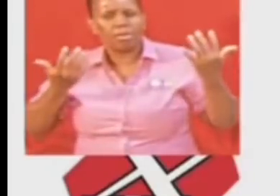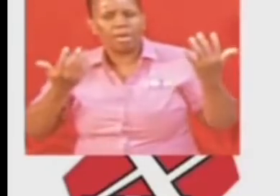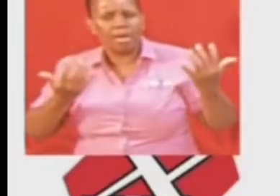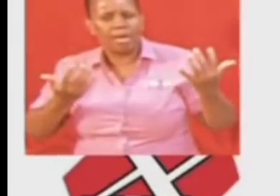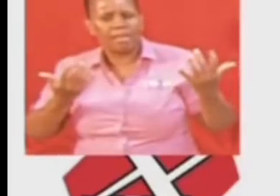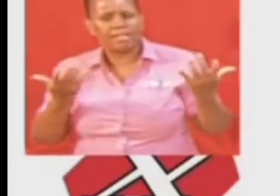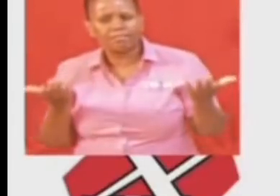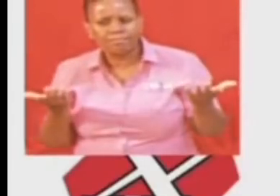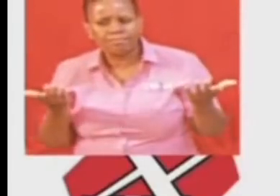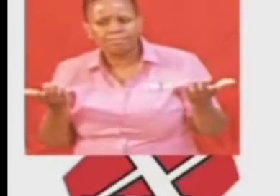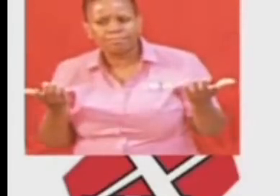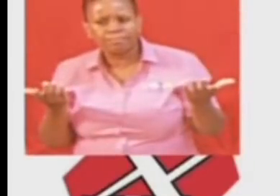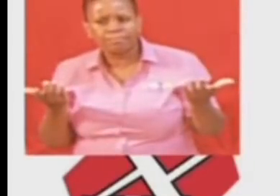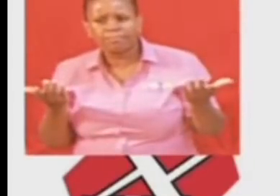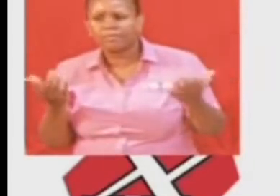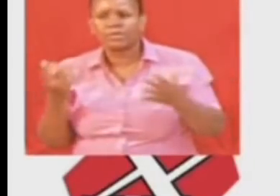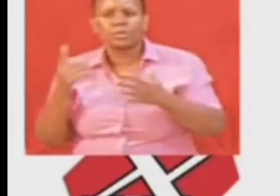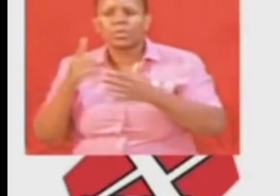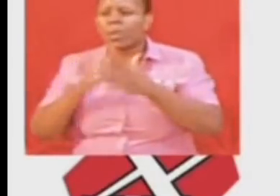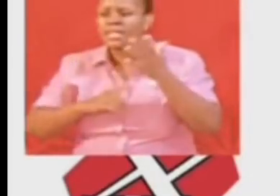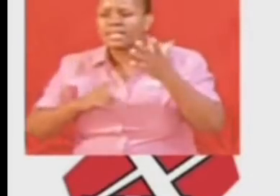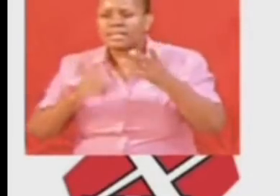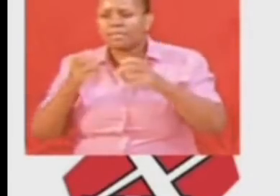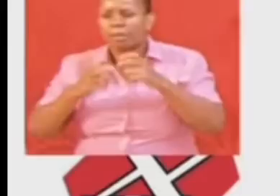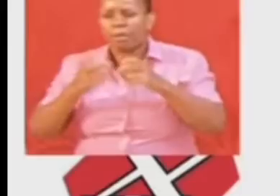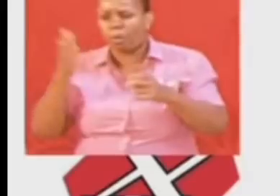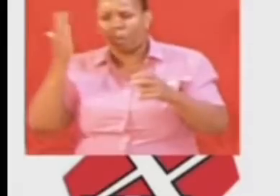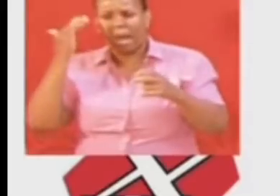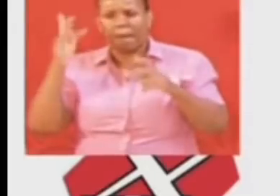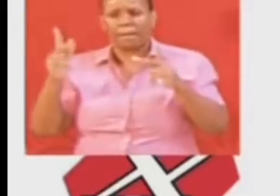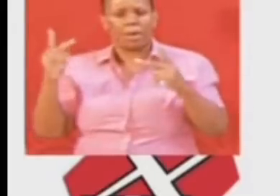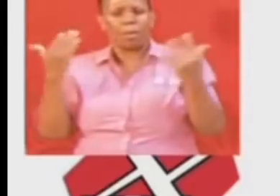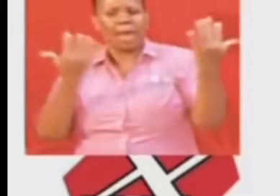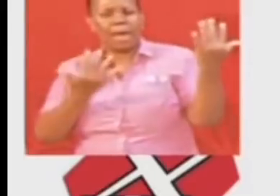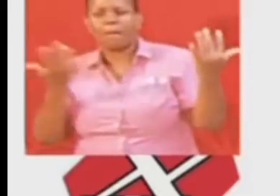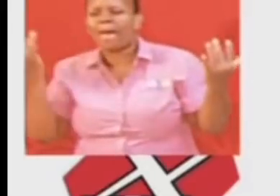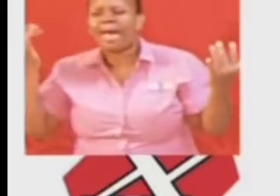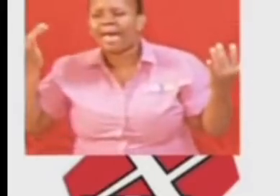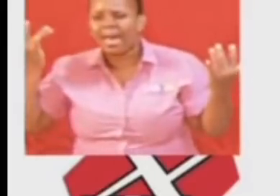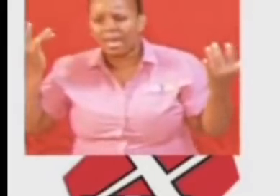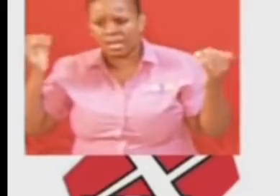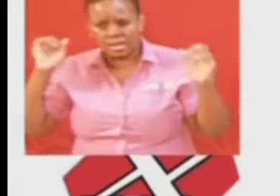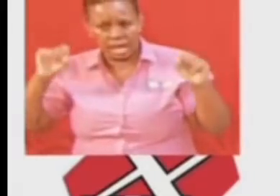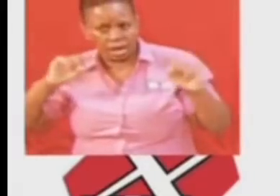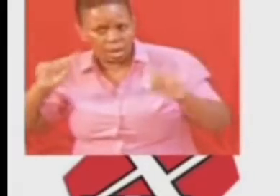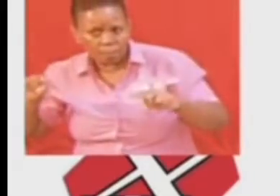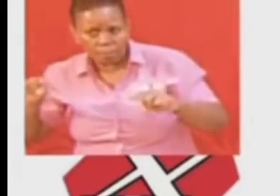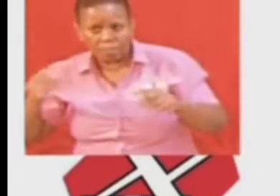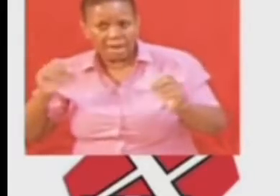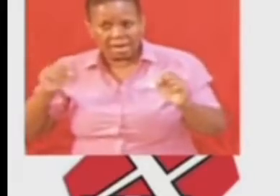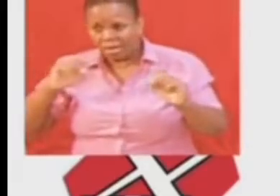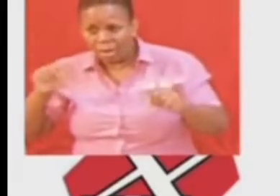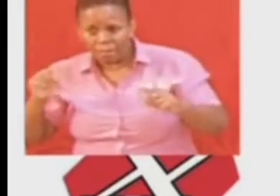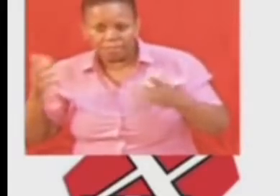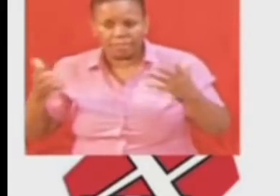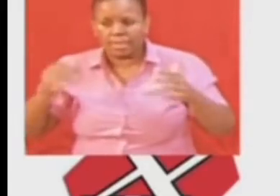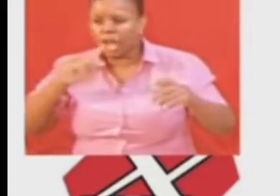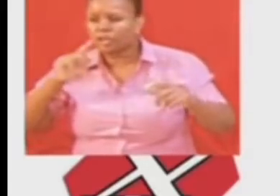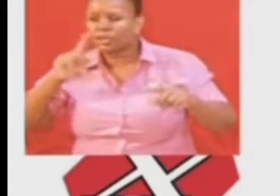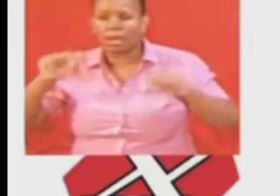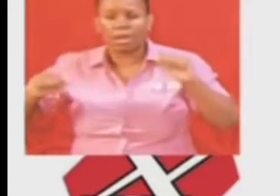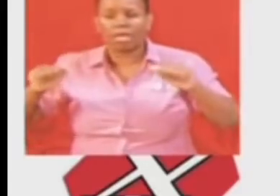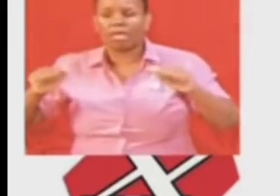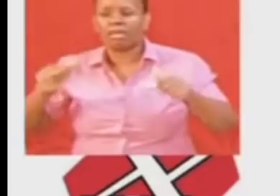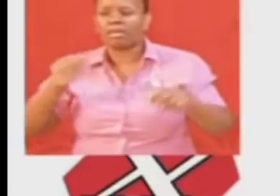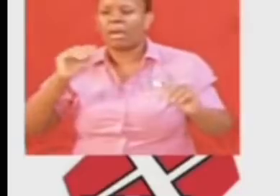in getting persons home who are saying that they can charter their own flights? Also, some time ago, the minister had said